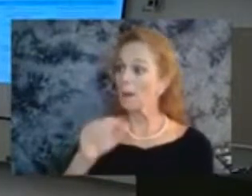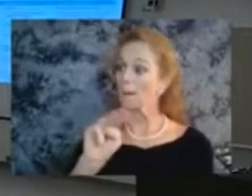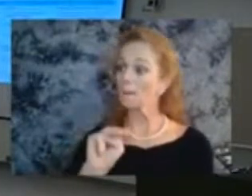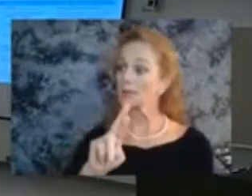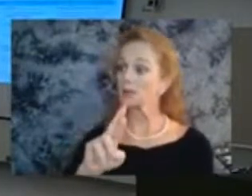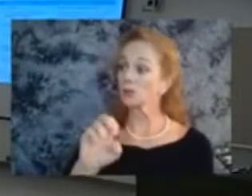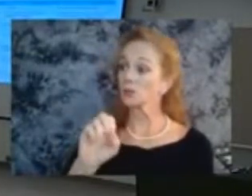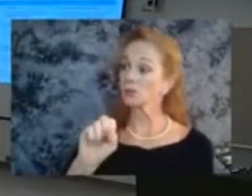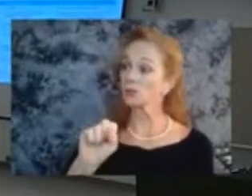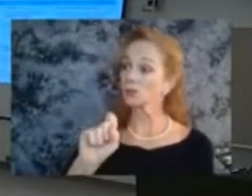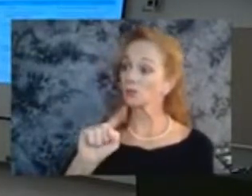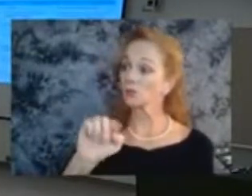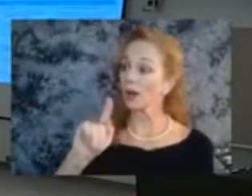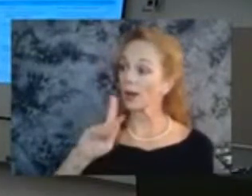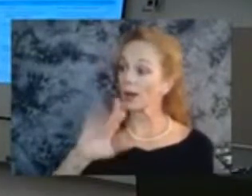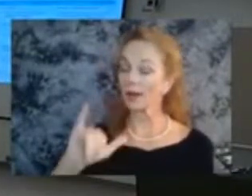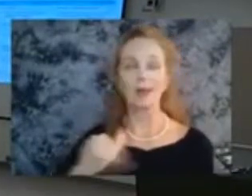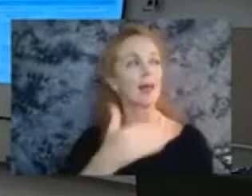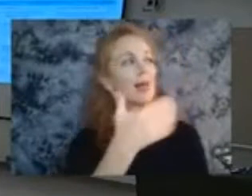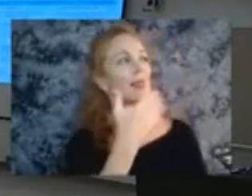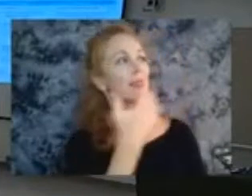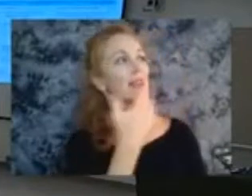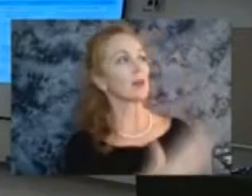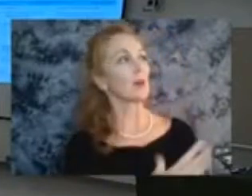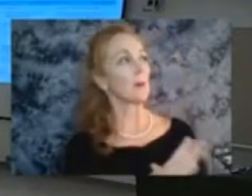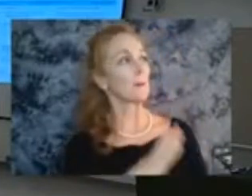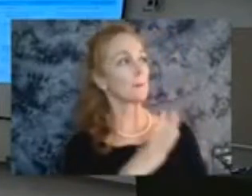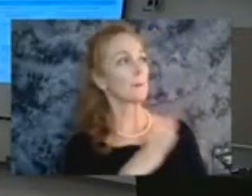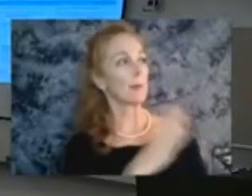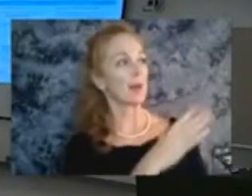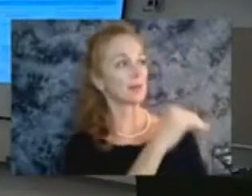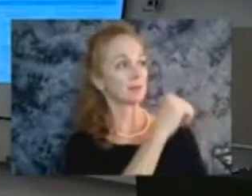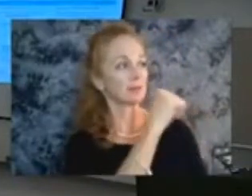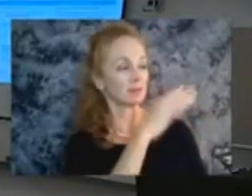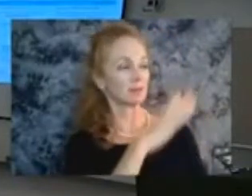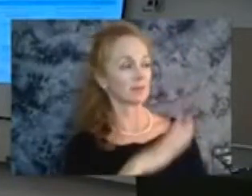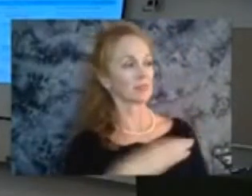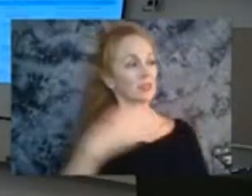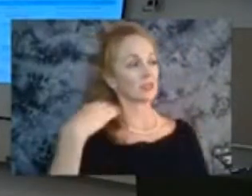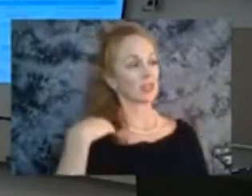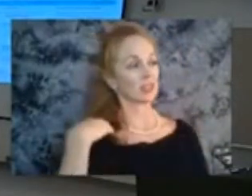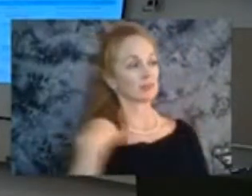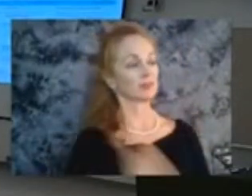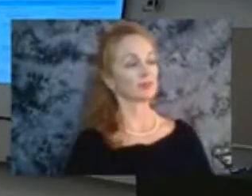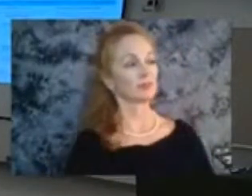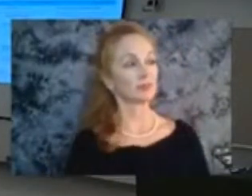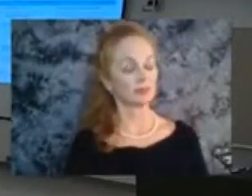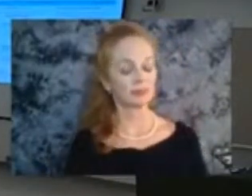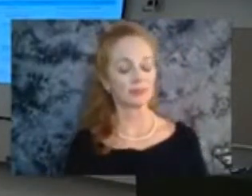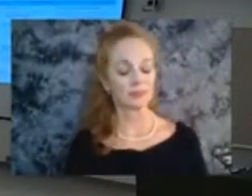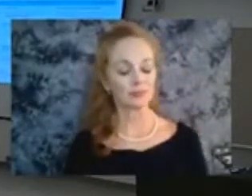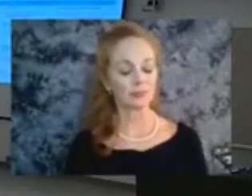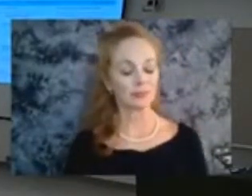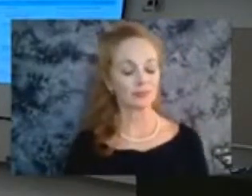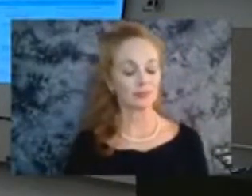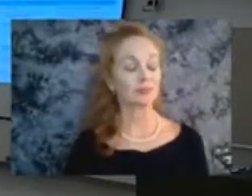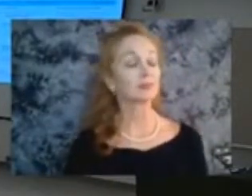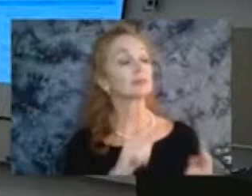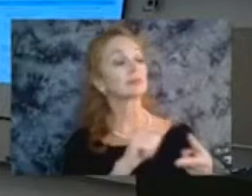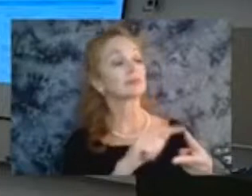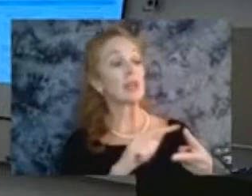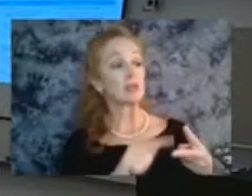Thank you, Madam Chair, and thank you for the presentation. I've got 2 areas that I'd like to explore a little bit. One